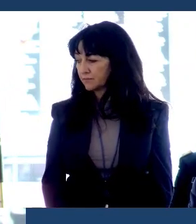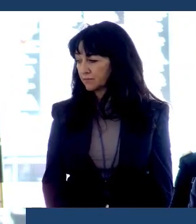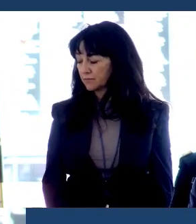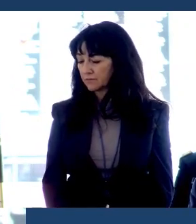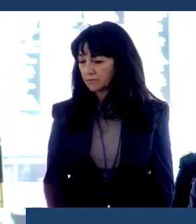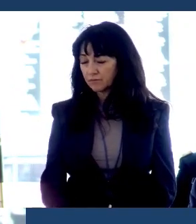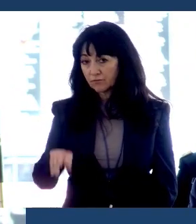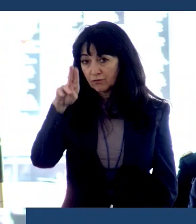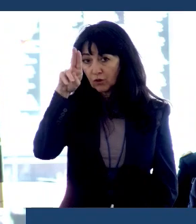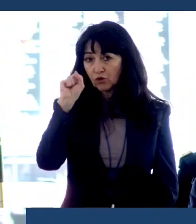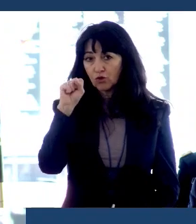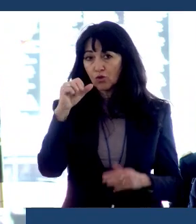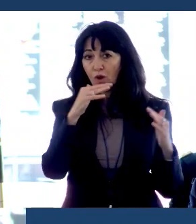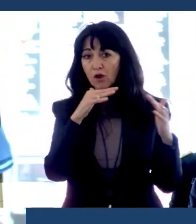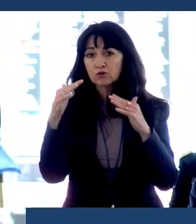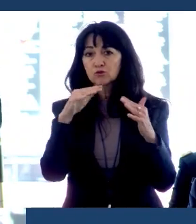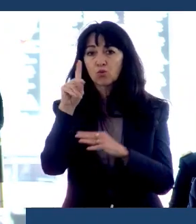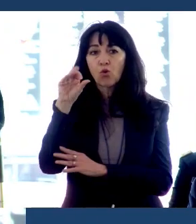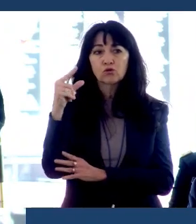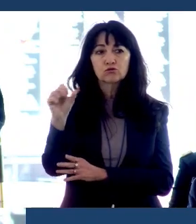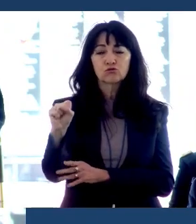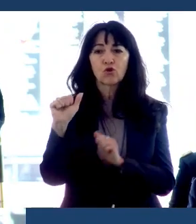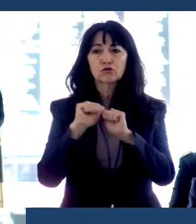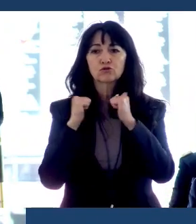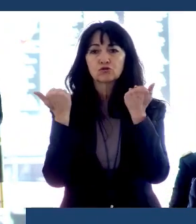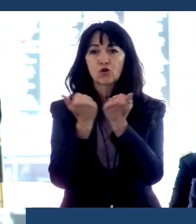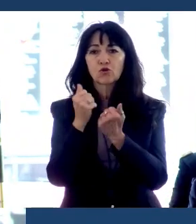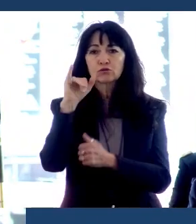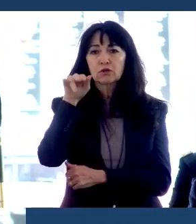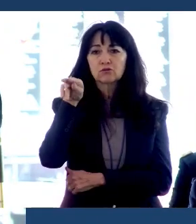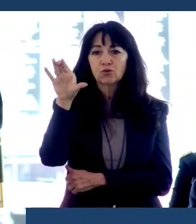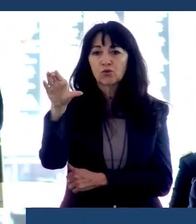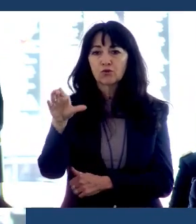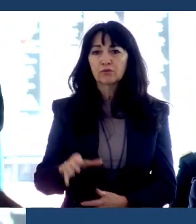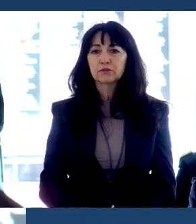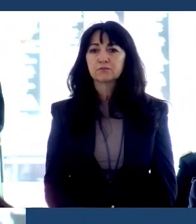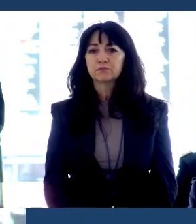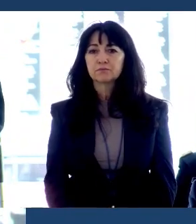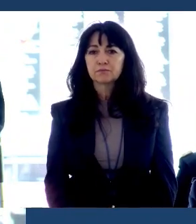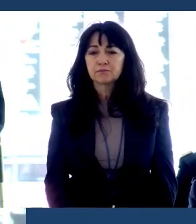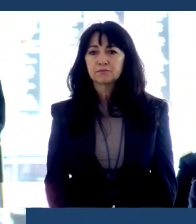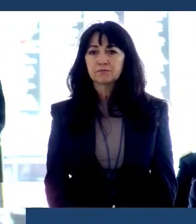The U.S. War Dogs Association, Incorporated.